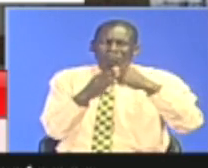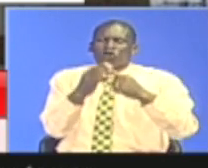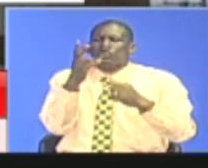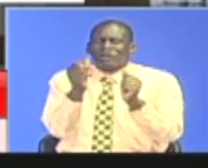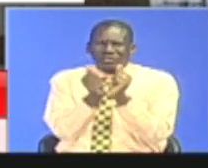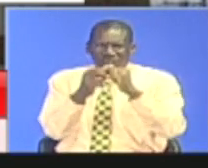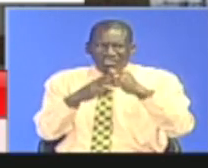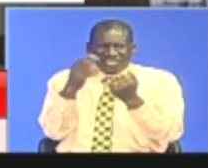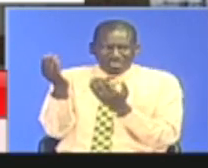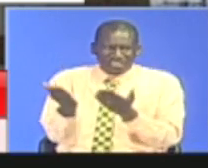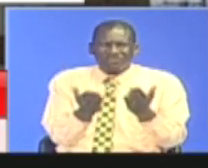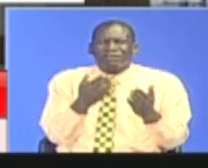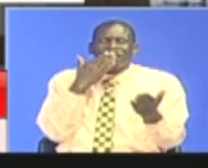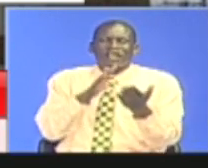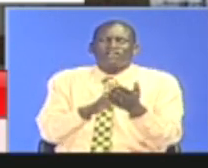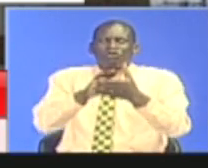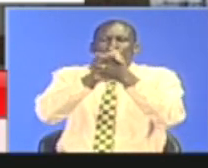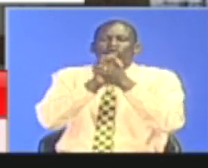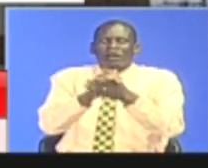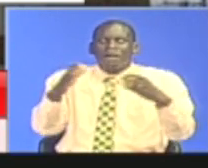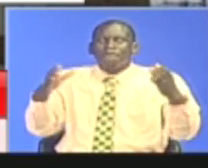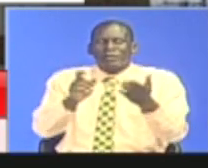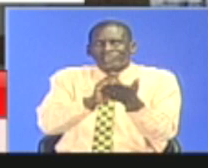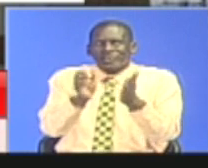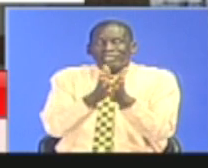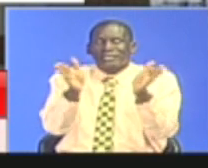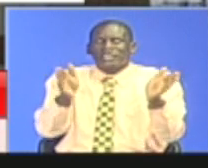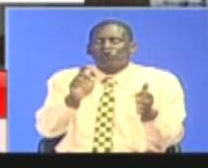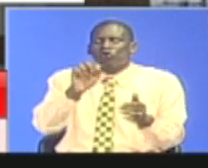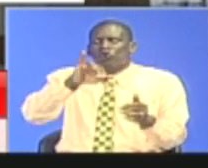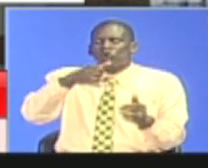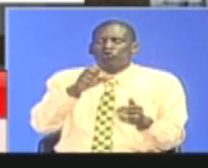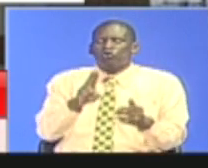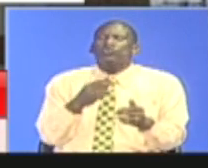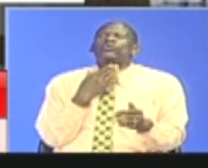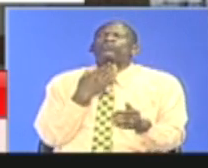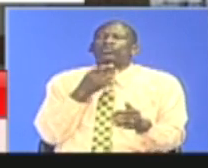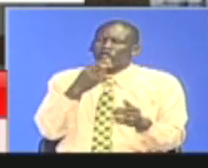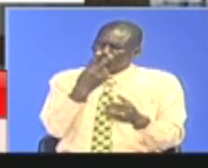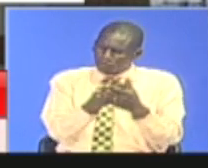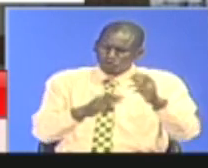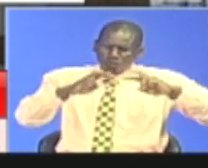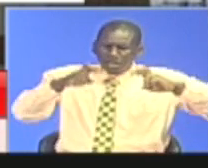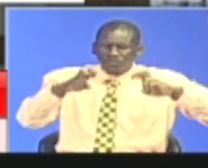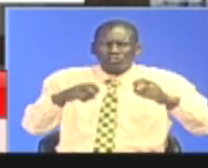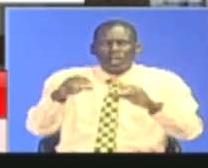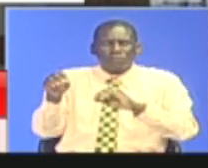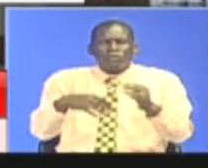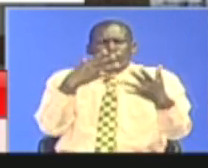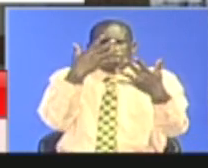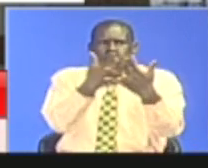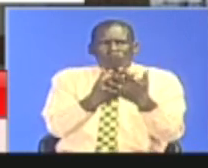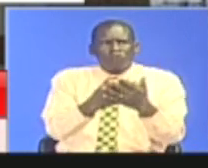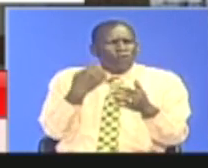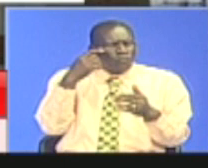2017 from the Jubilee Party Secretary General Raphael Tuju, who wants the two investigated and prosecuted for their